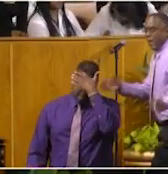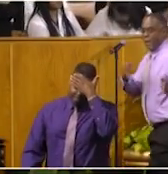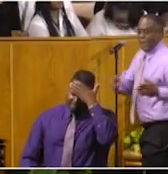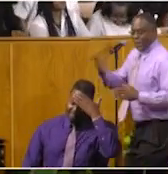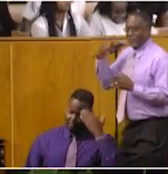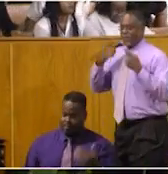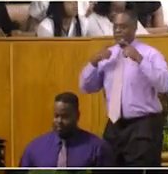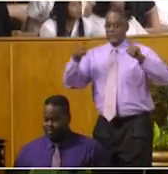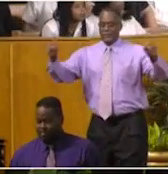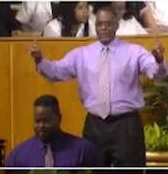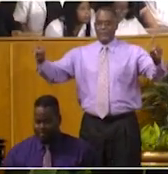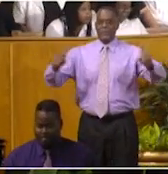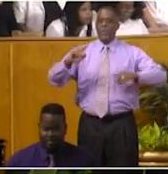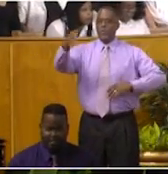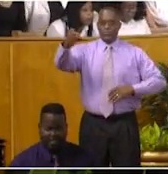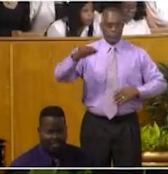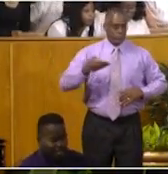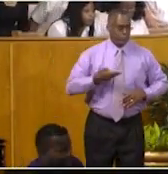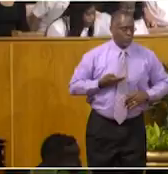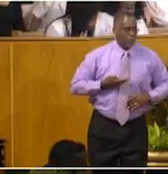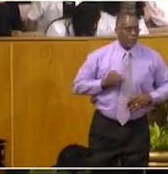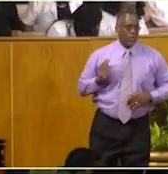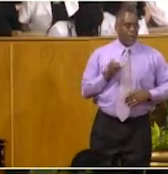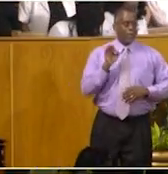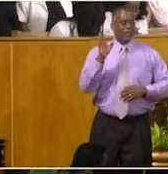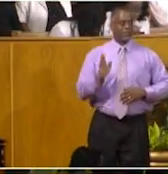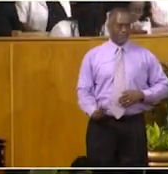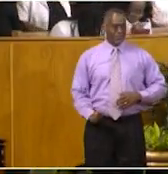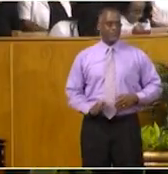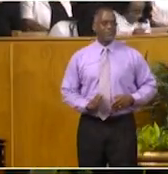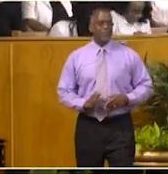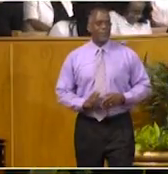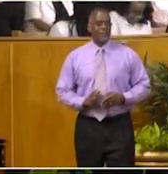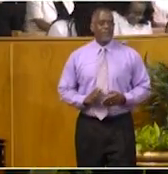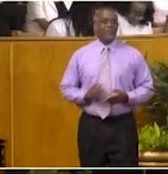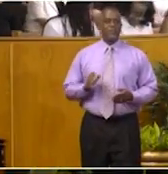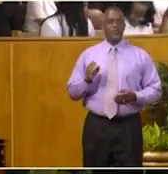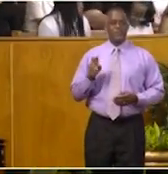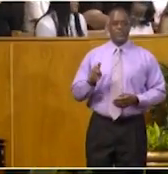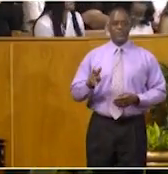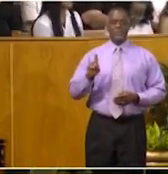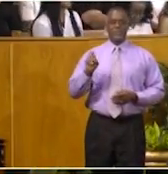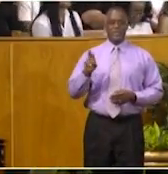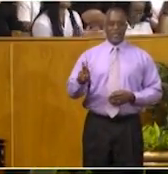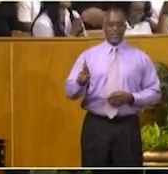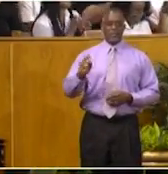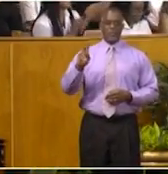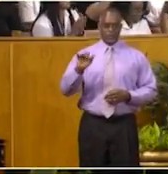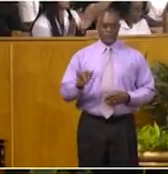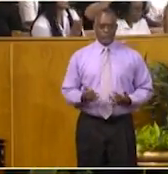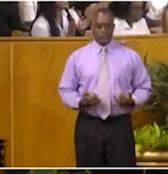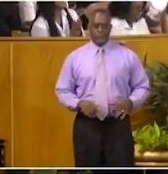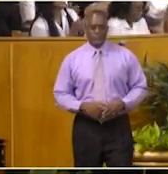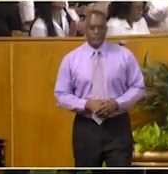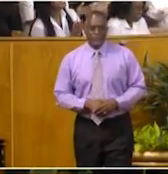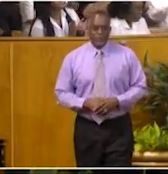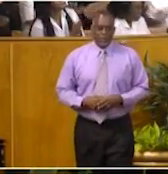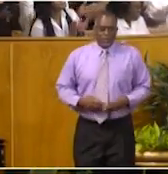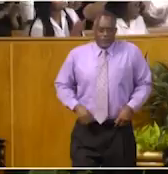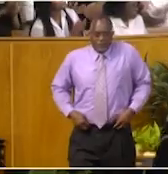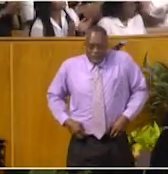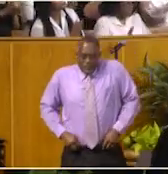to welcome as our preacher this morning our own Reverend Dr. Roslyn Brock.